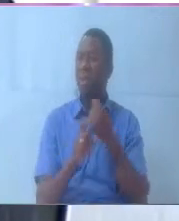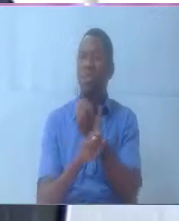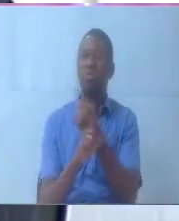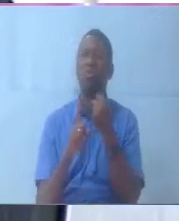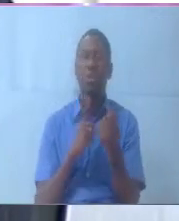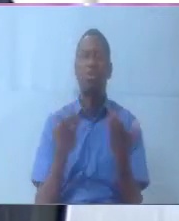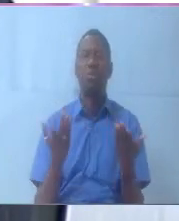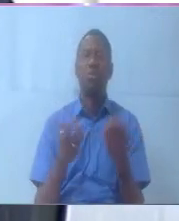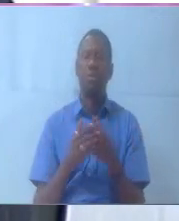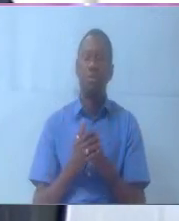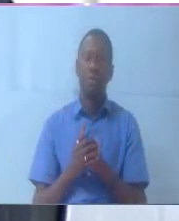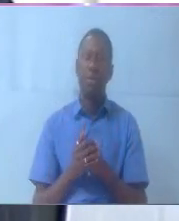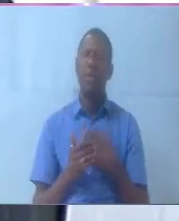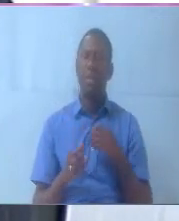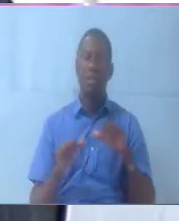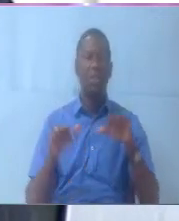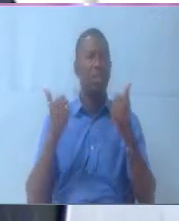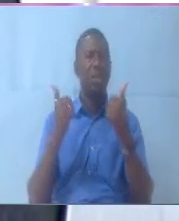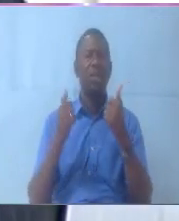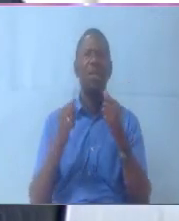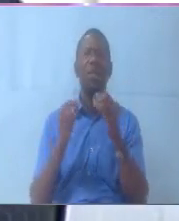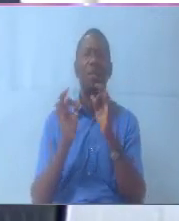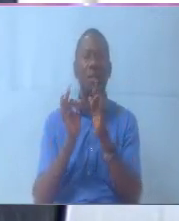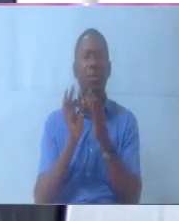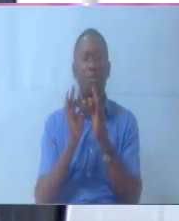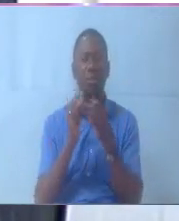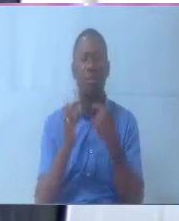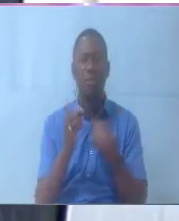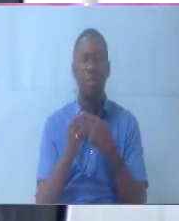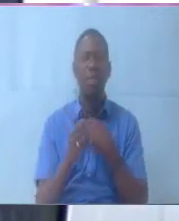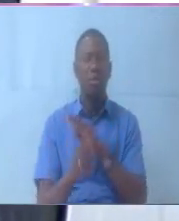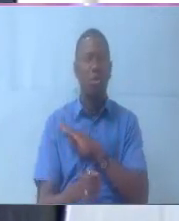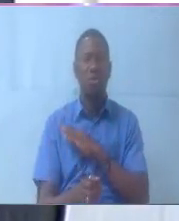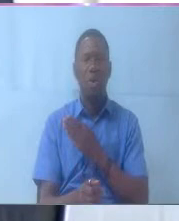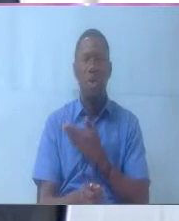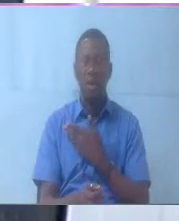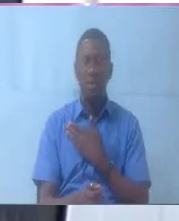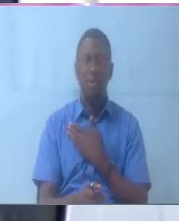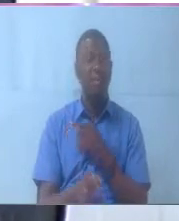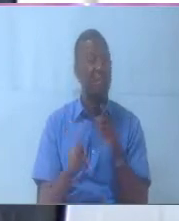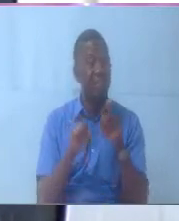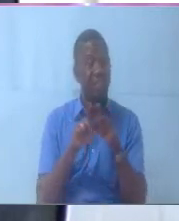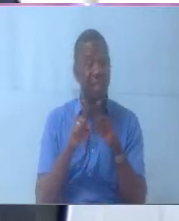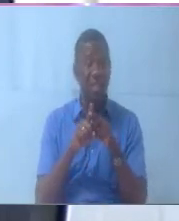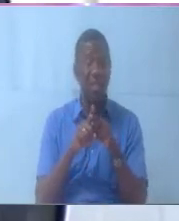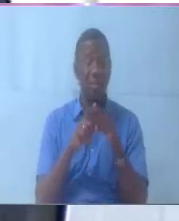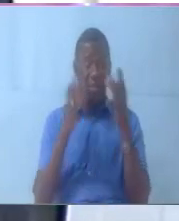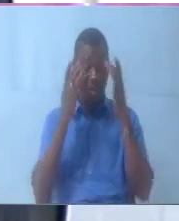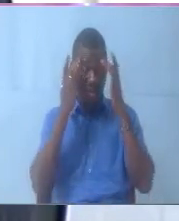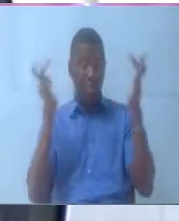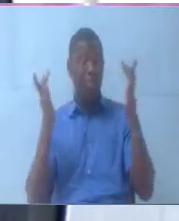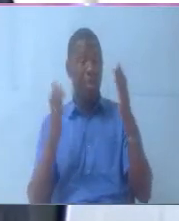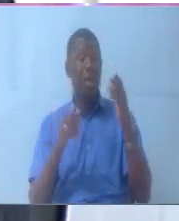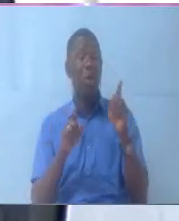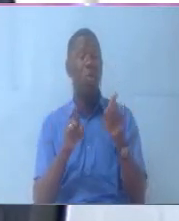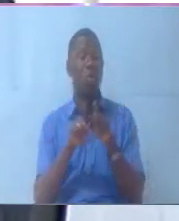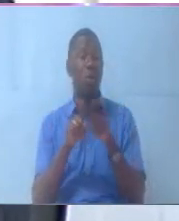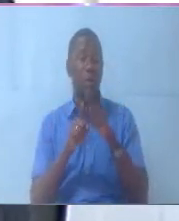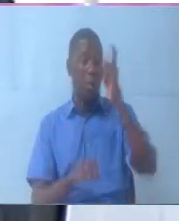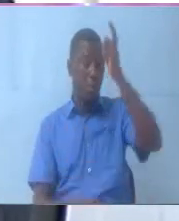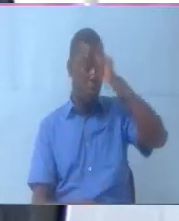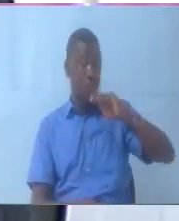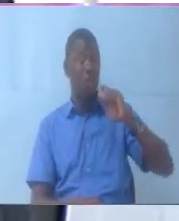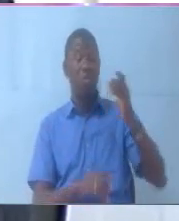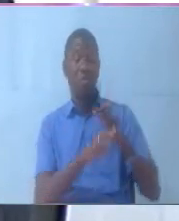And he started telling me, he also had a similar experience with the police. Afango nyim fanam fonyen ko ate